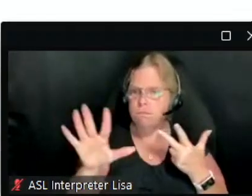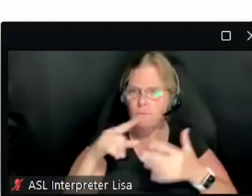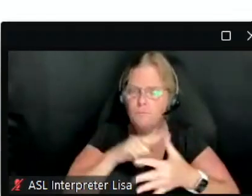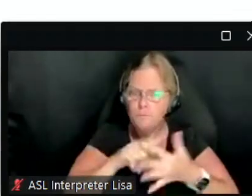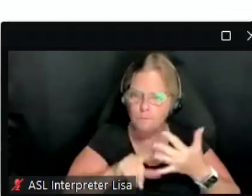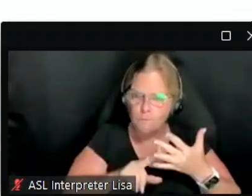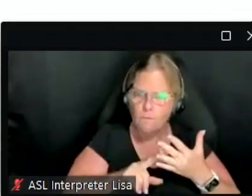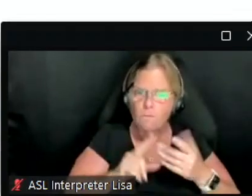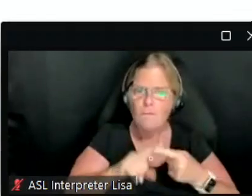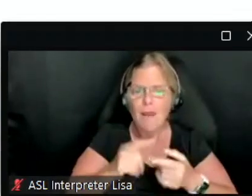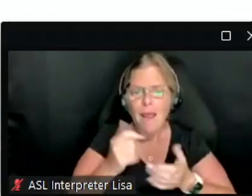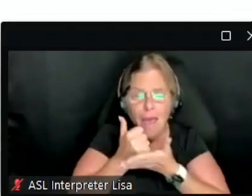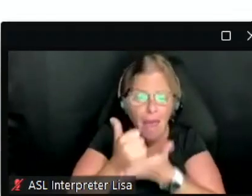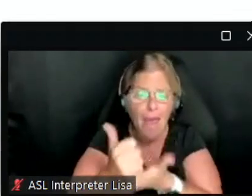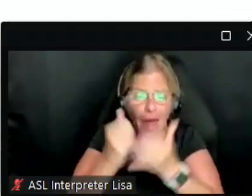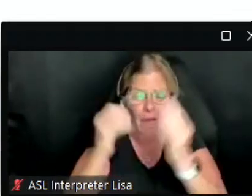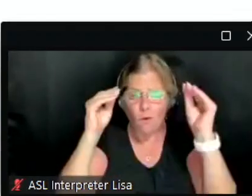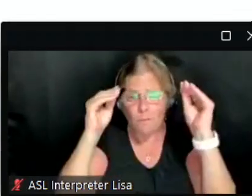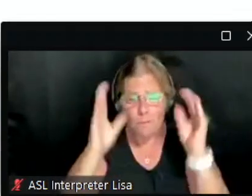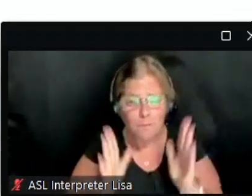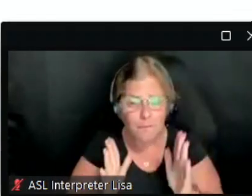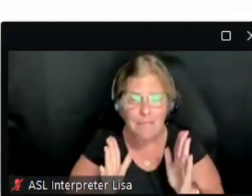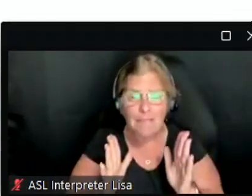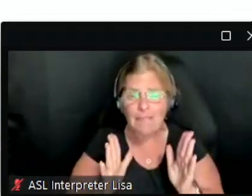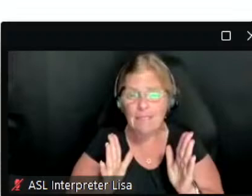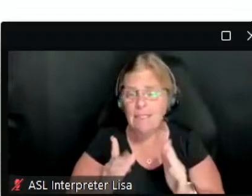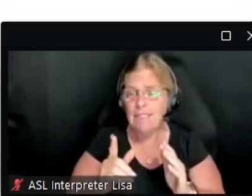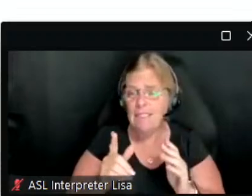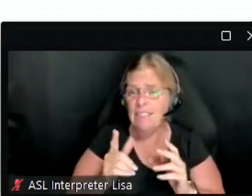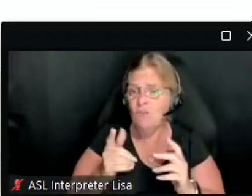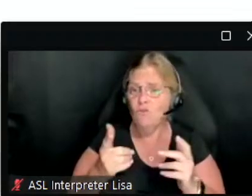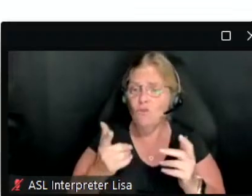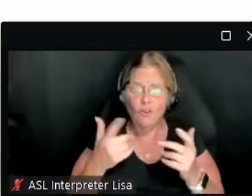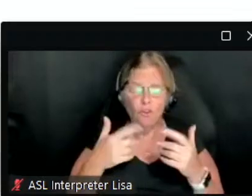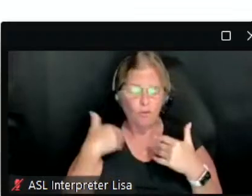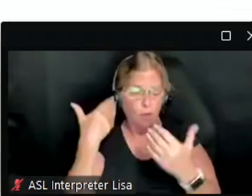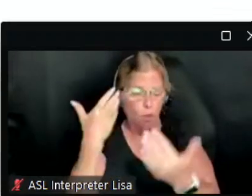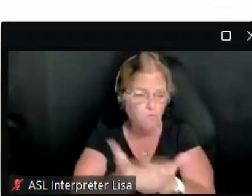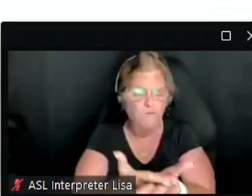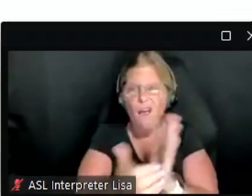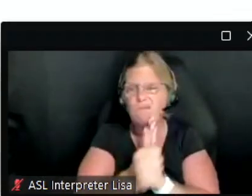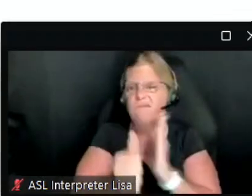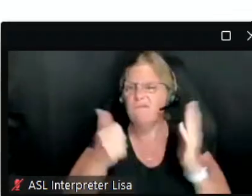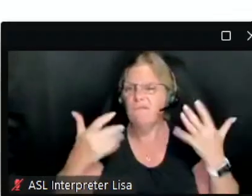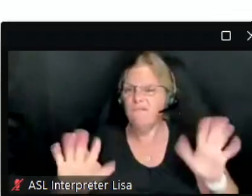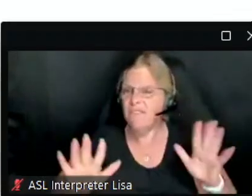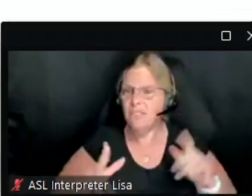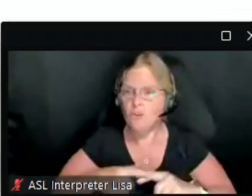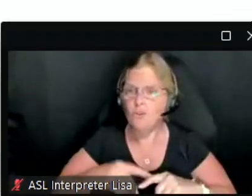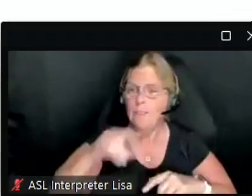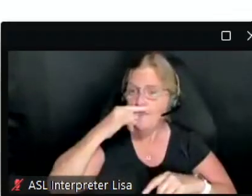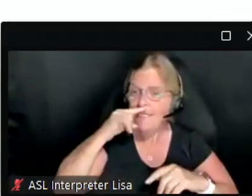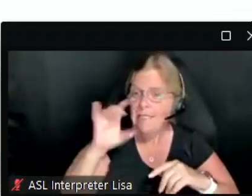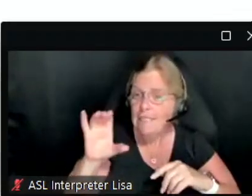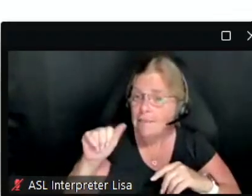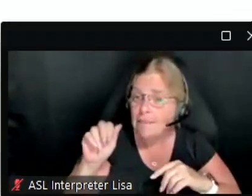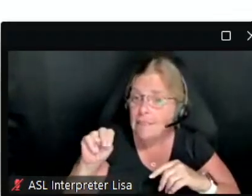helping teachers coming in the door of presuming competence, right? Kids can do this. Kids can